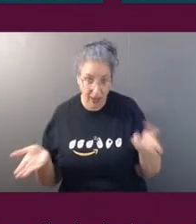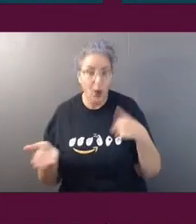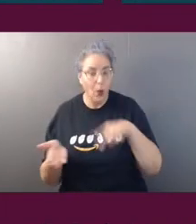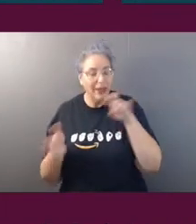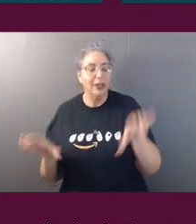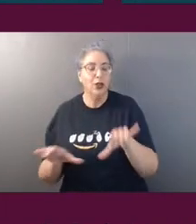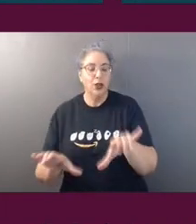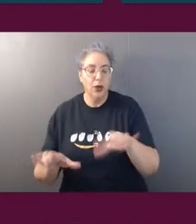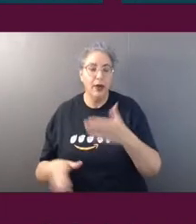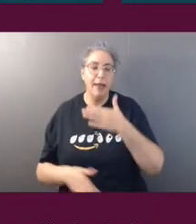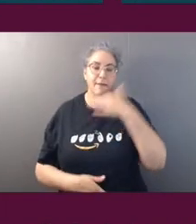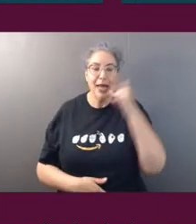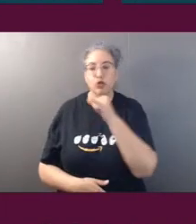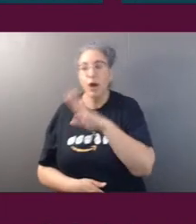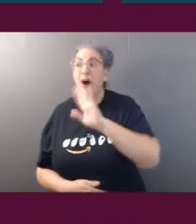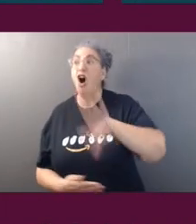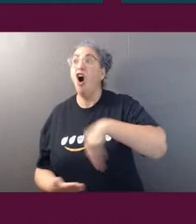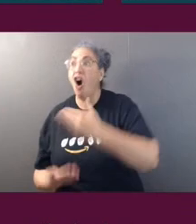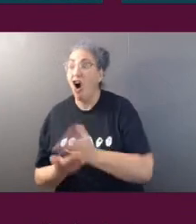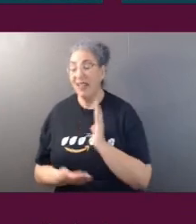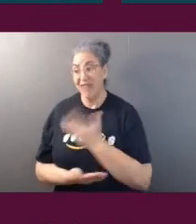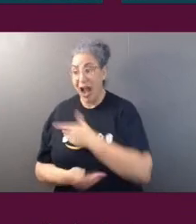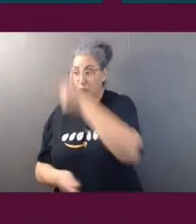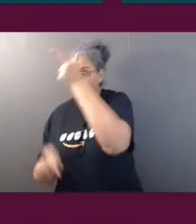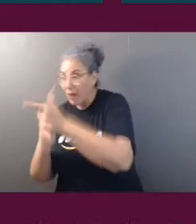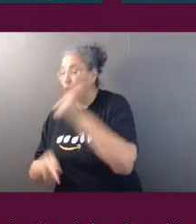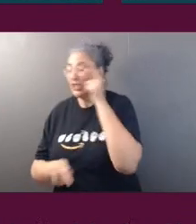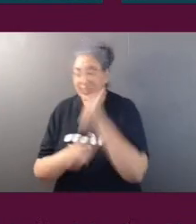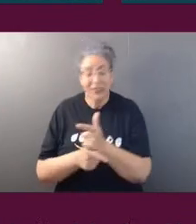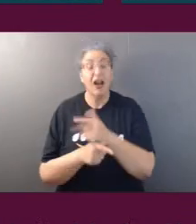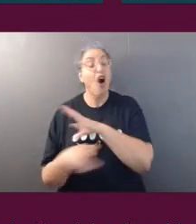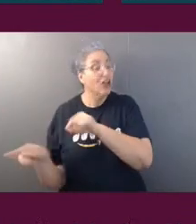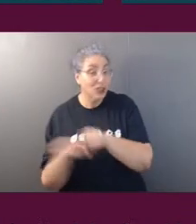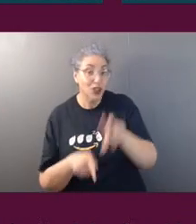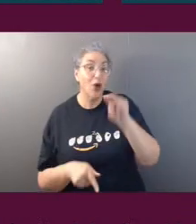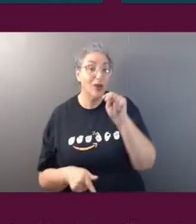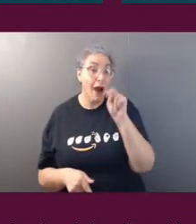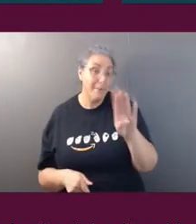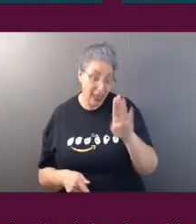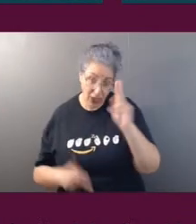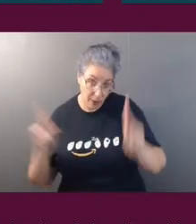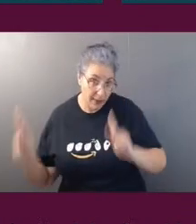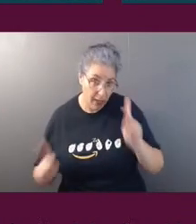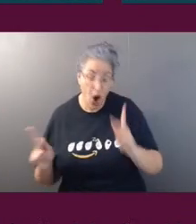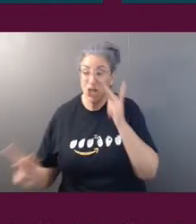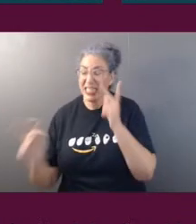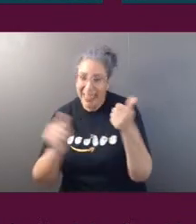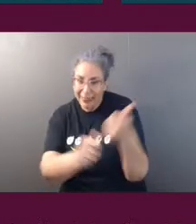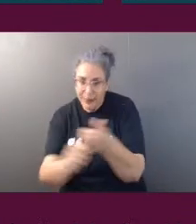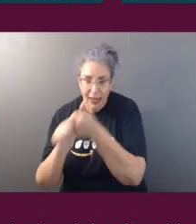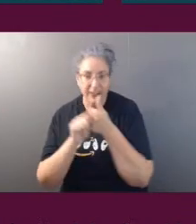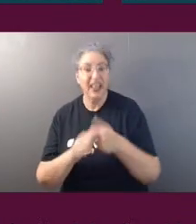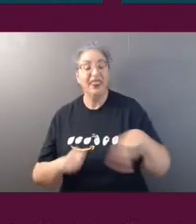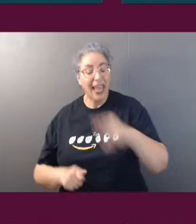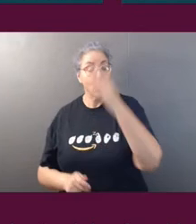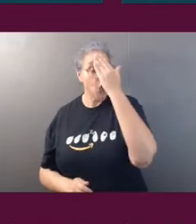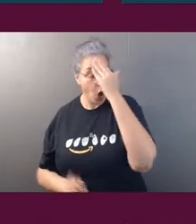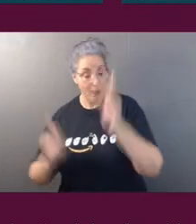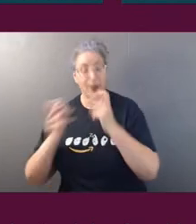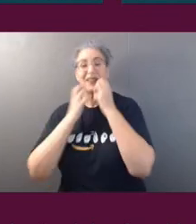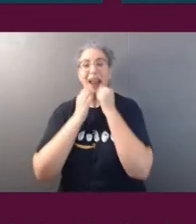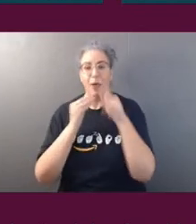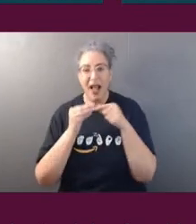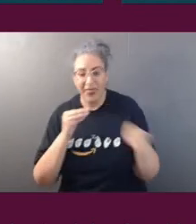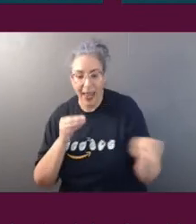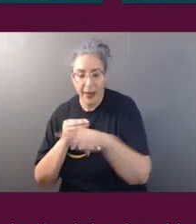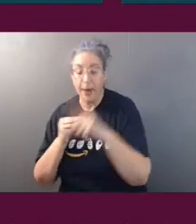sure that all of our brothers and sisters and non-binary folk and all of that are seeing themselves, are aware that people care